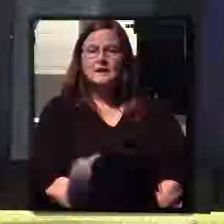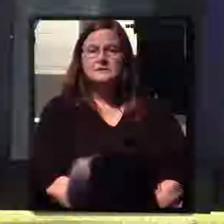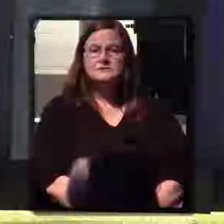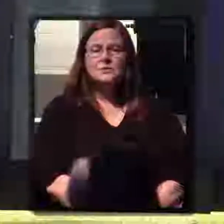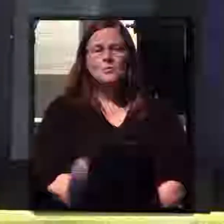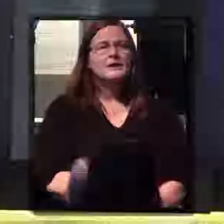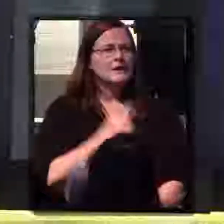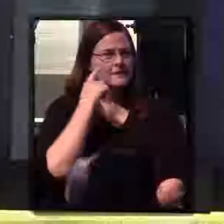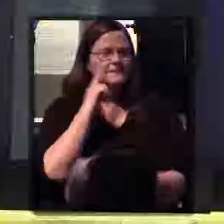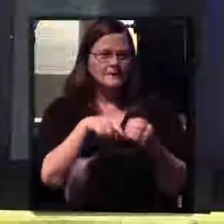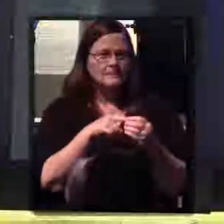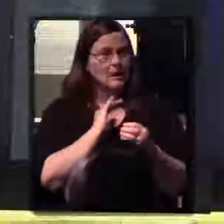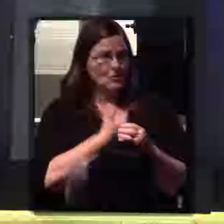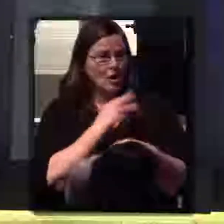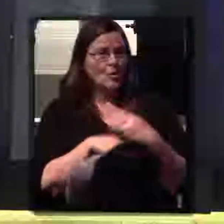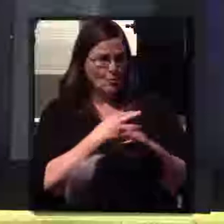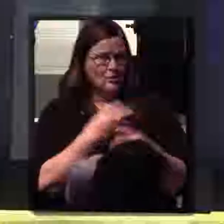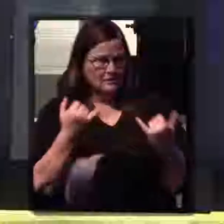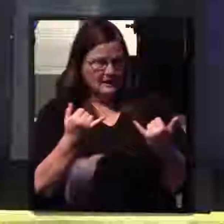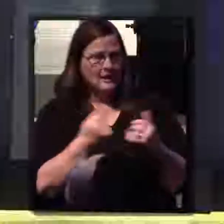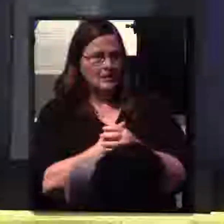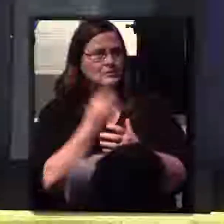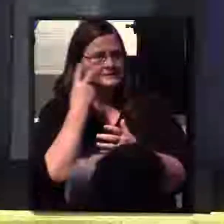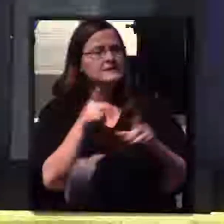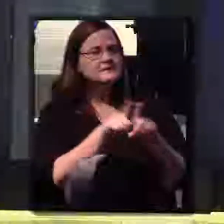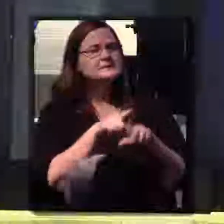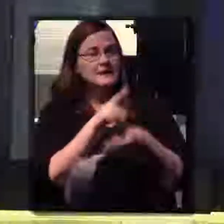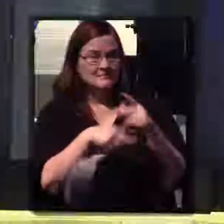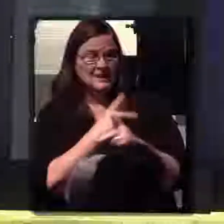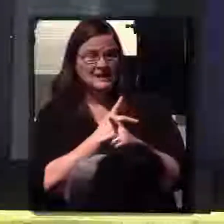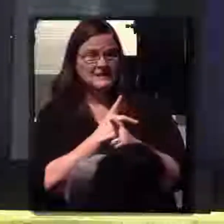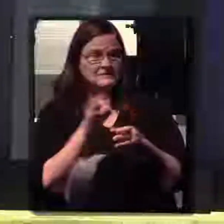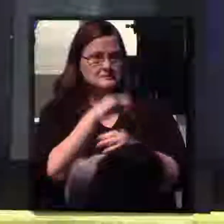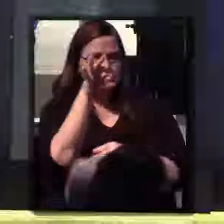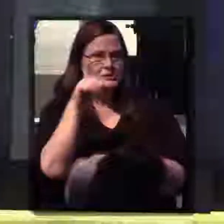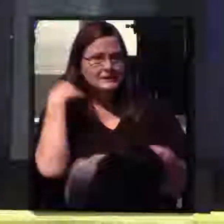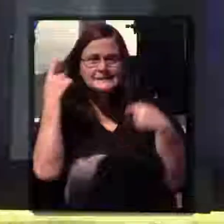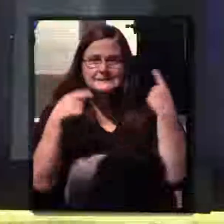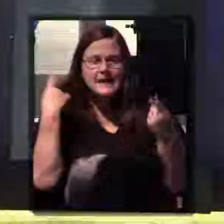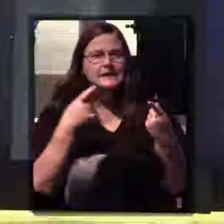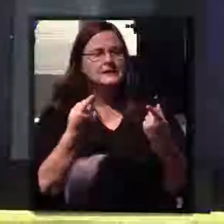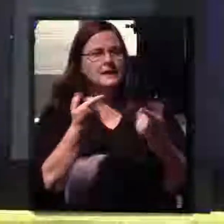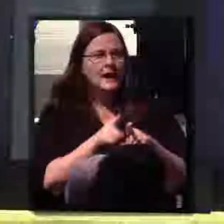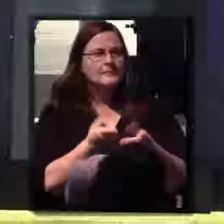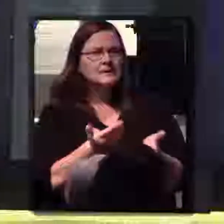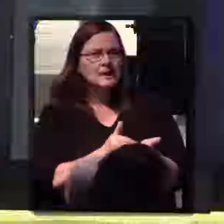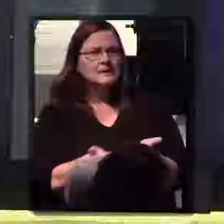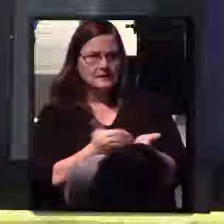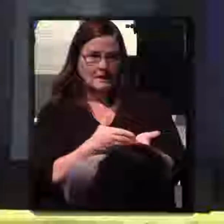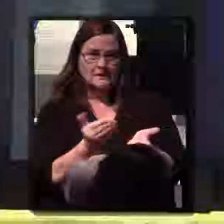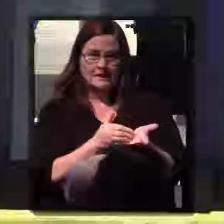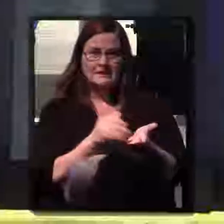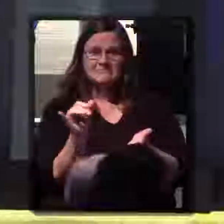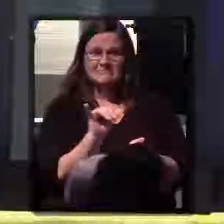them. And as we look around at the world we see the same kind of spiritual